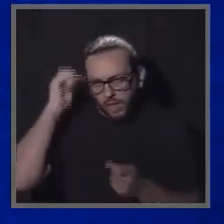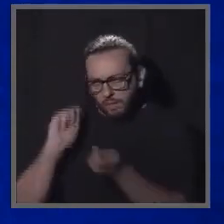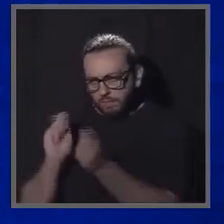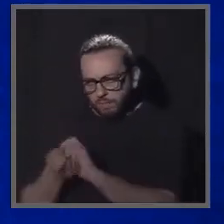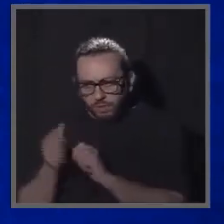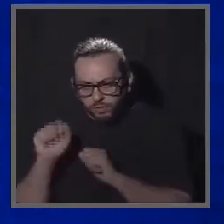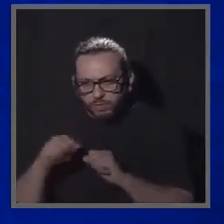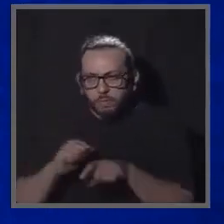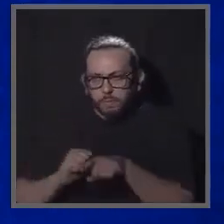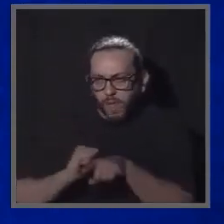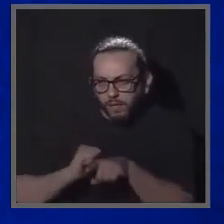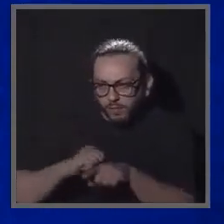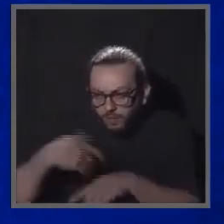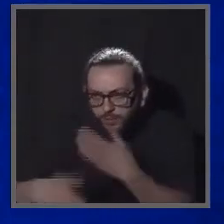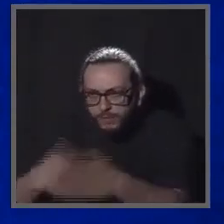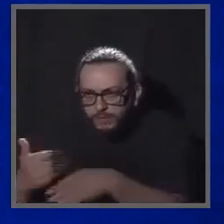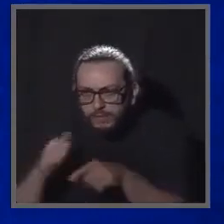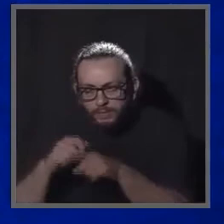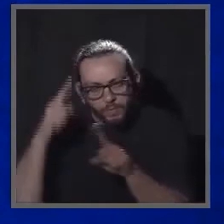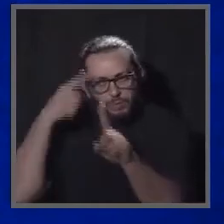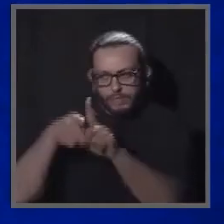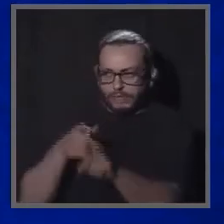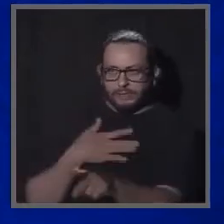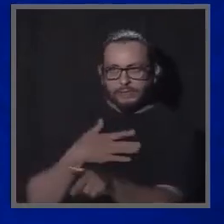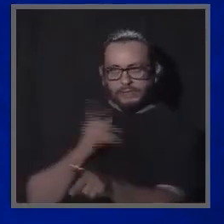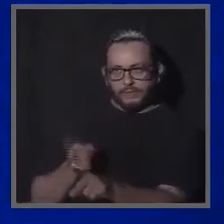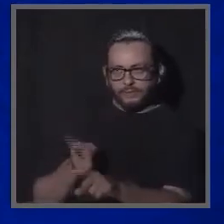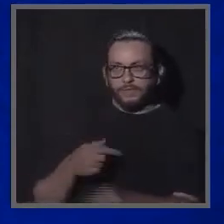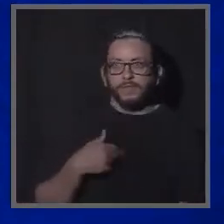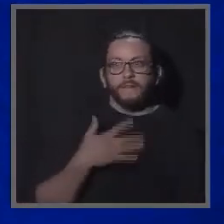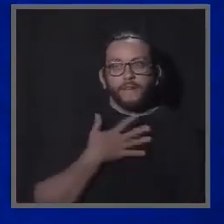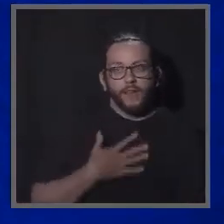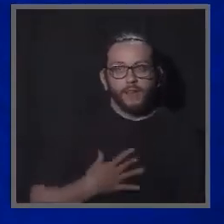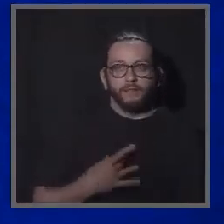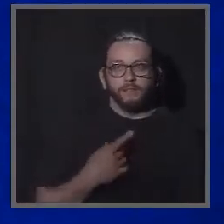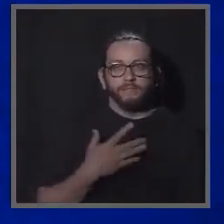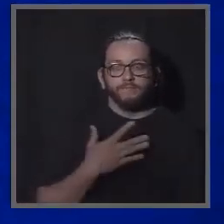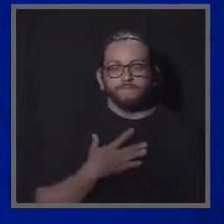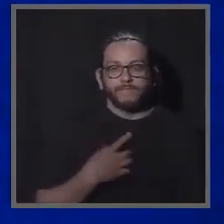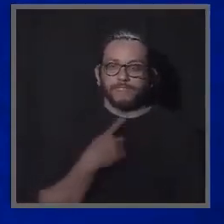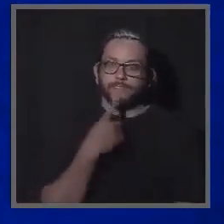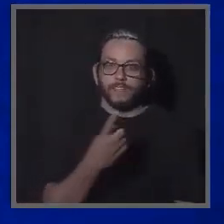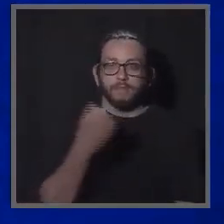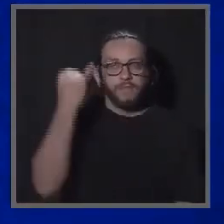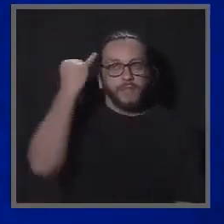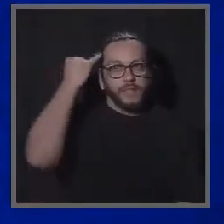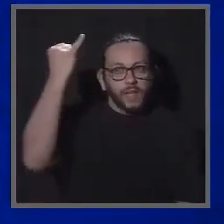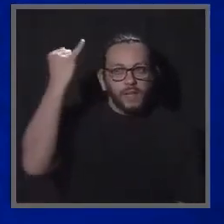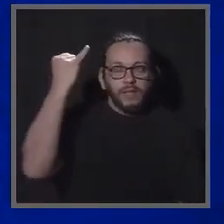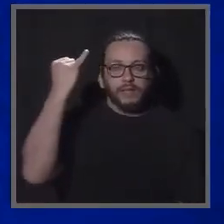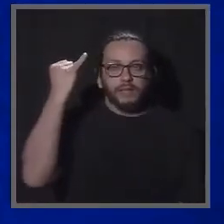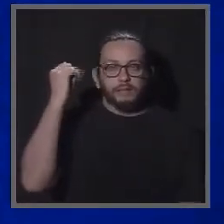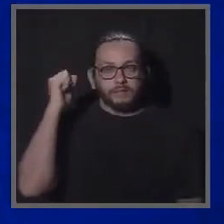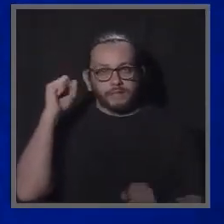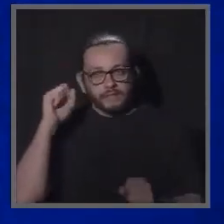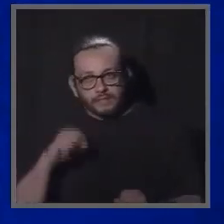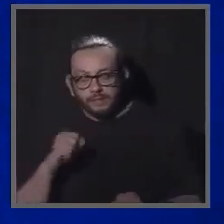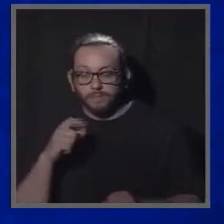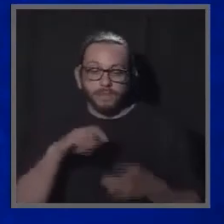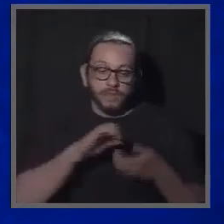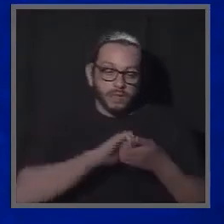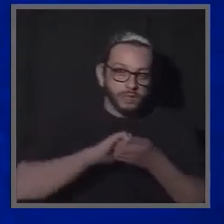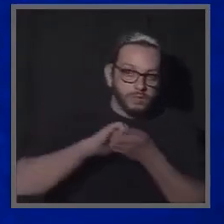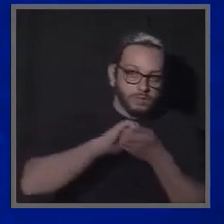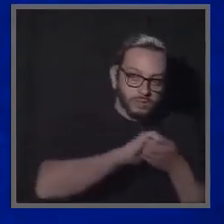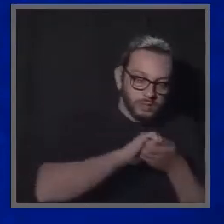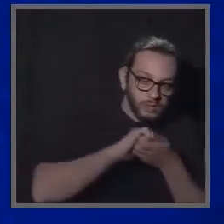appreciate this idea of care, which was something that we thought about longly, that institutions have to shift from